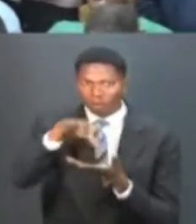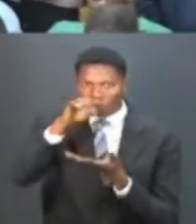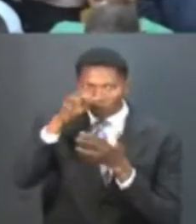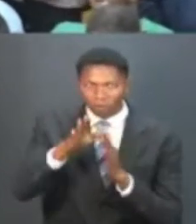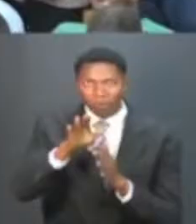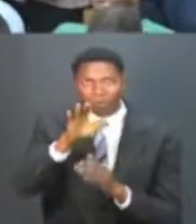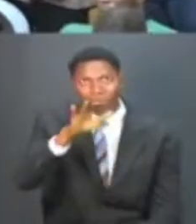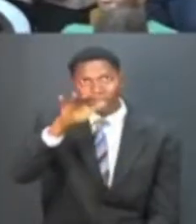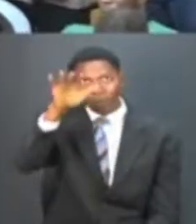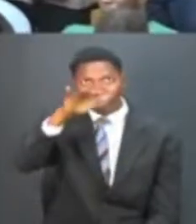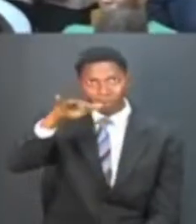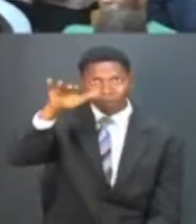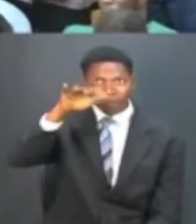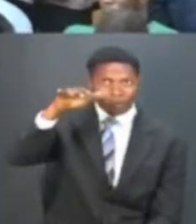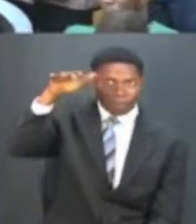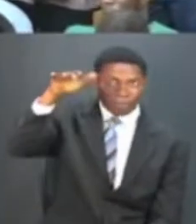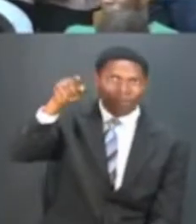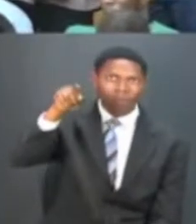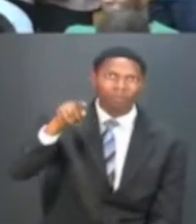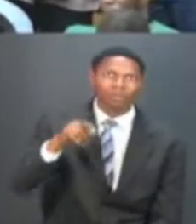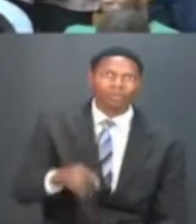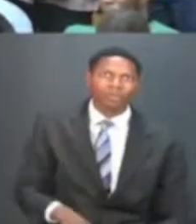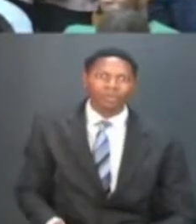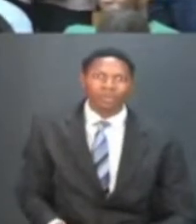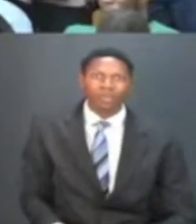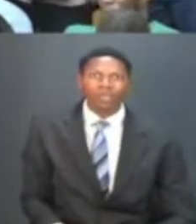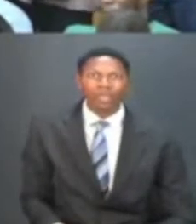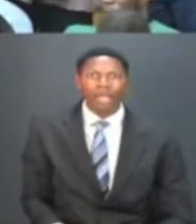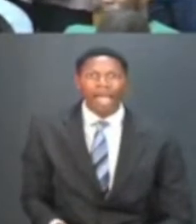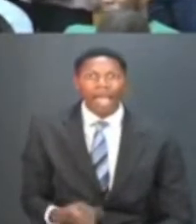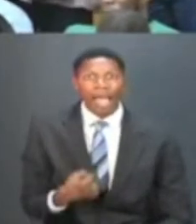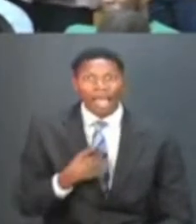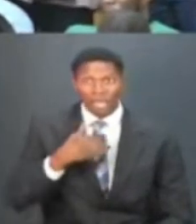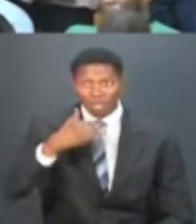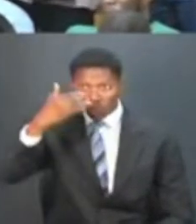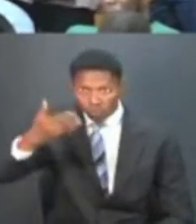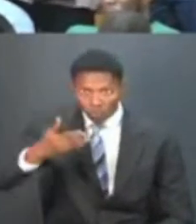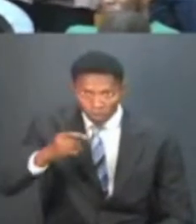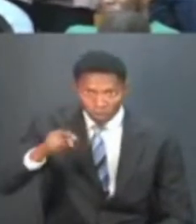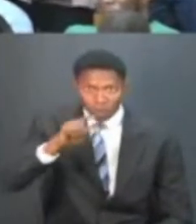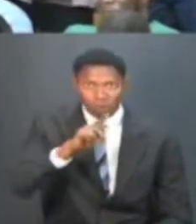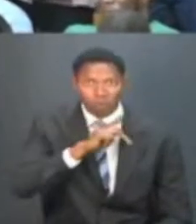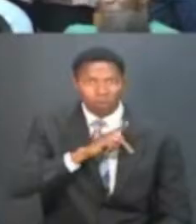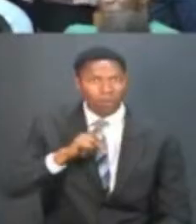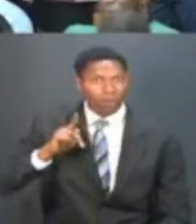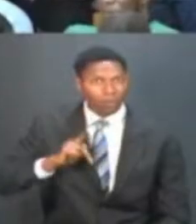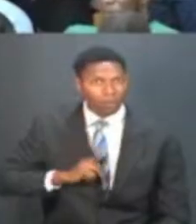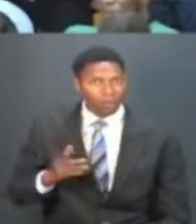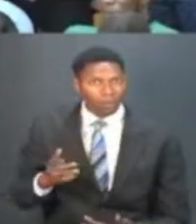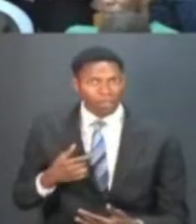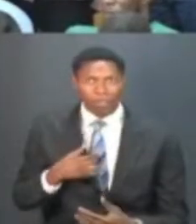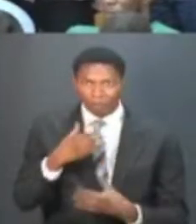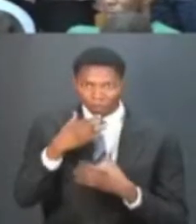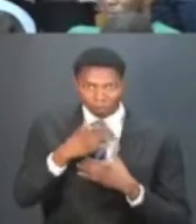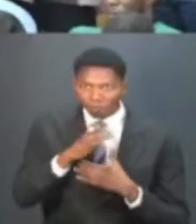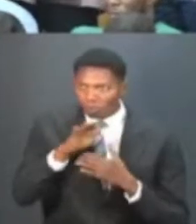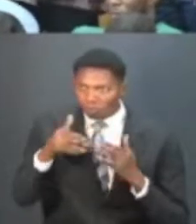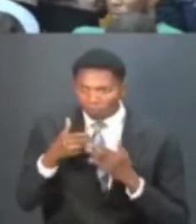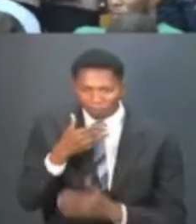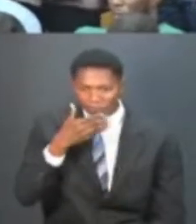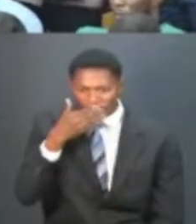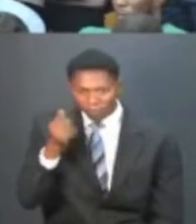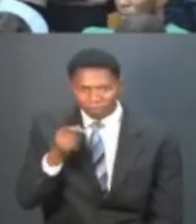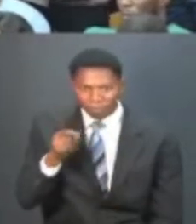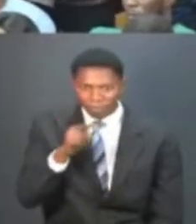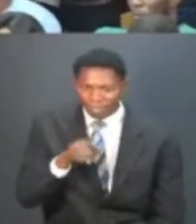gallery. On behalf of the House, I also warmly welcome you to Parliament. I wish you all the best. Please